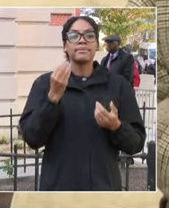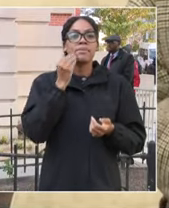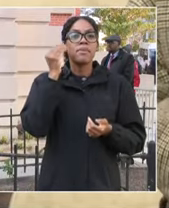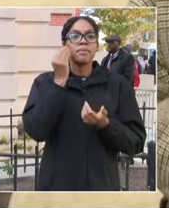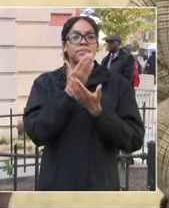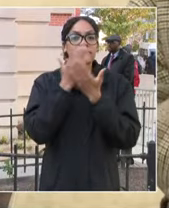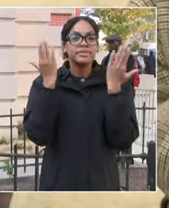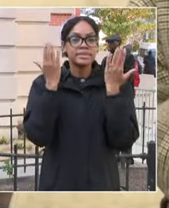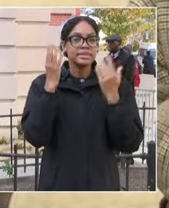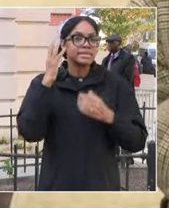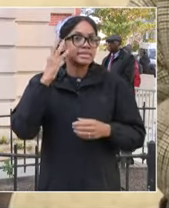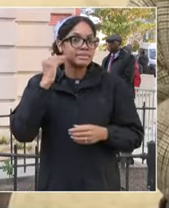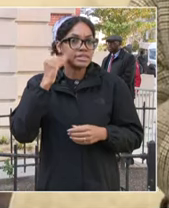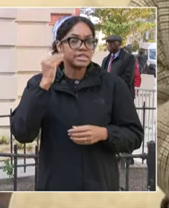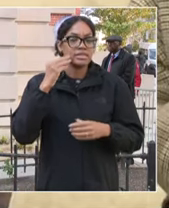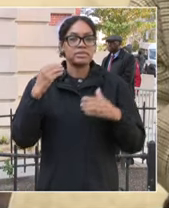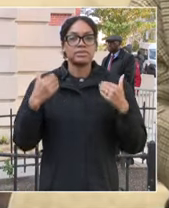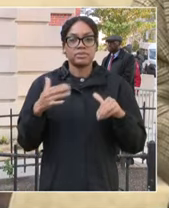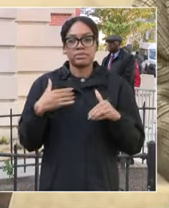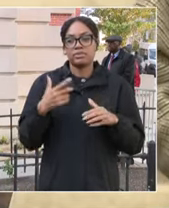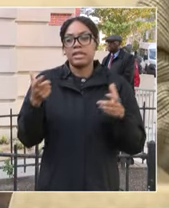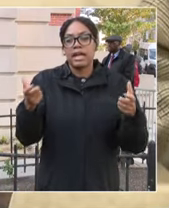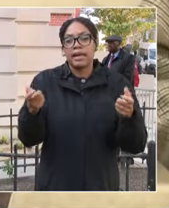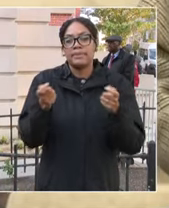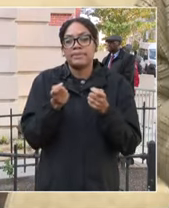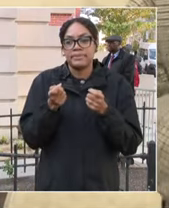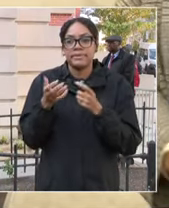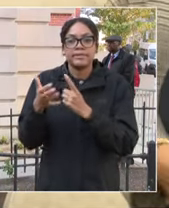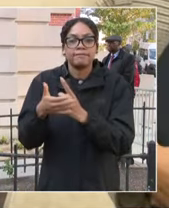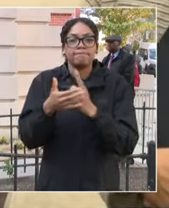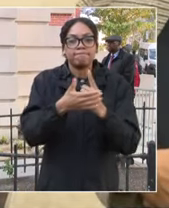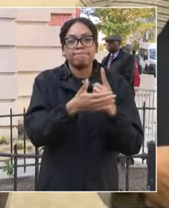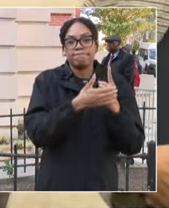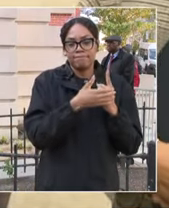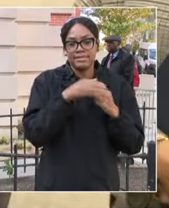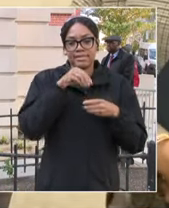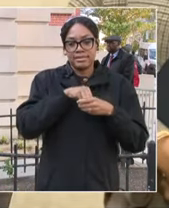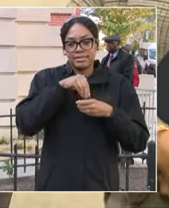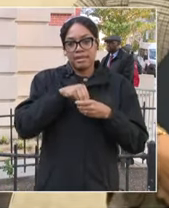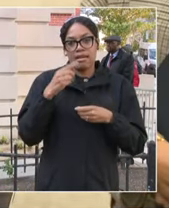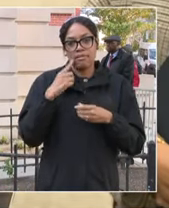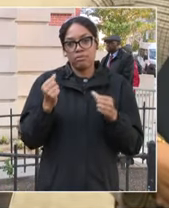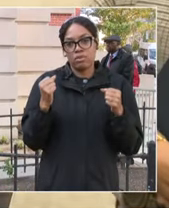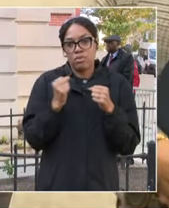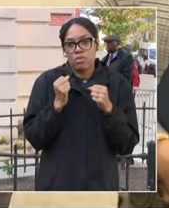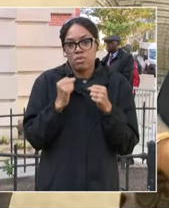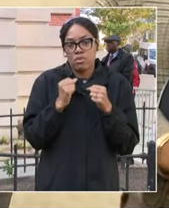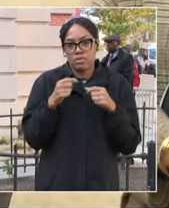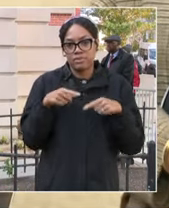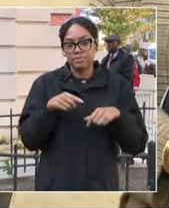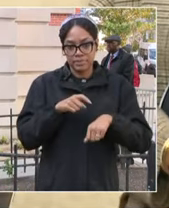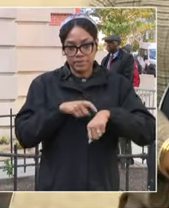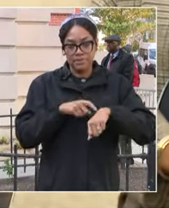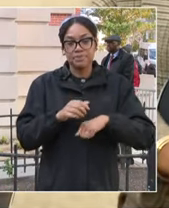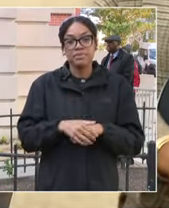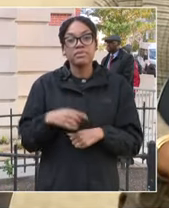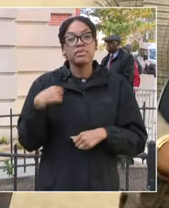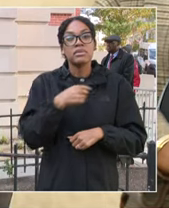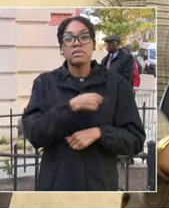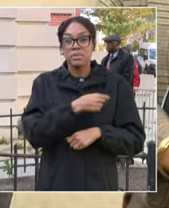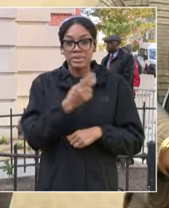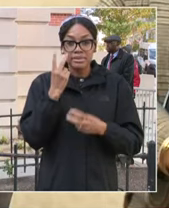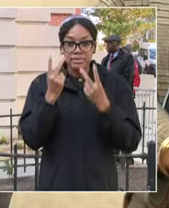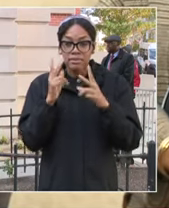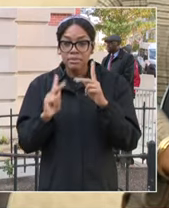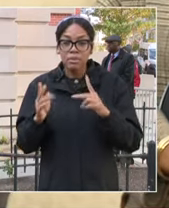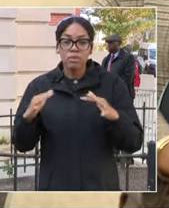additional support. We pick up people who are cold and need someplace warm. We pick